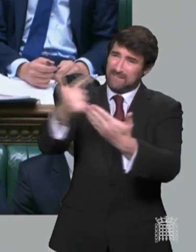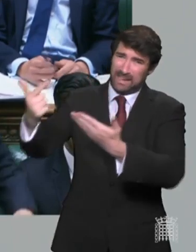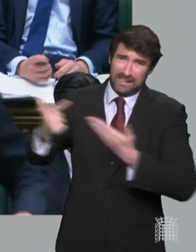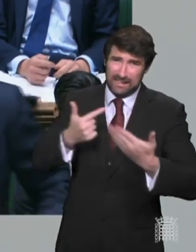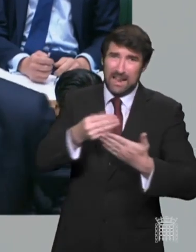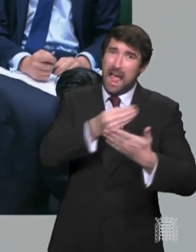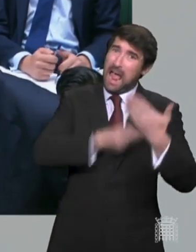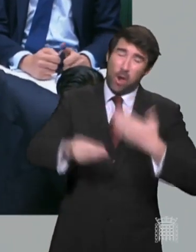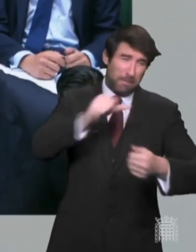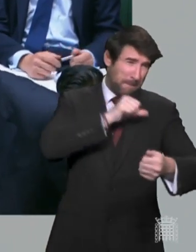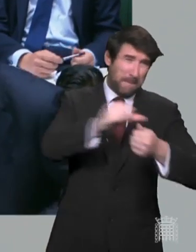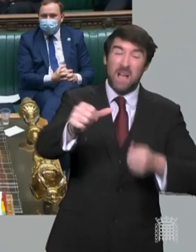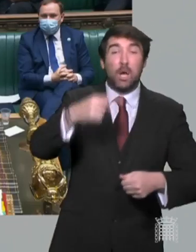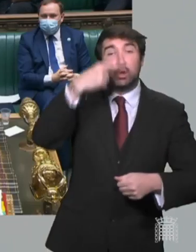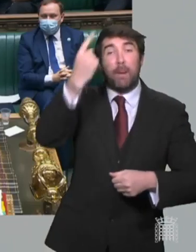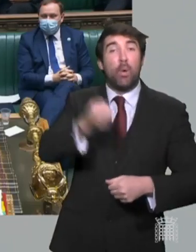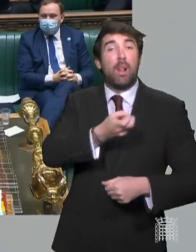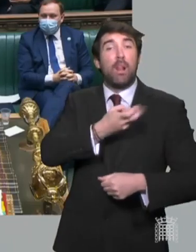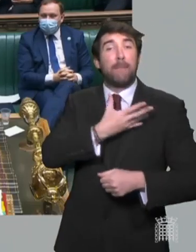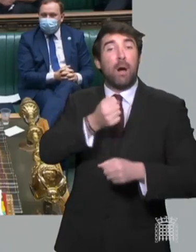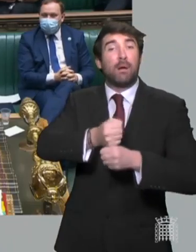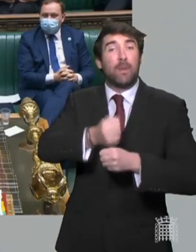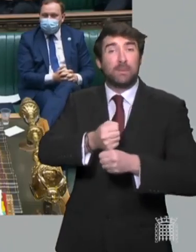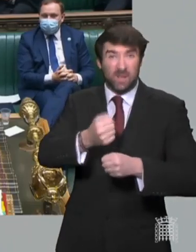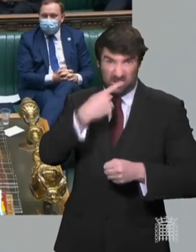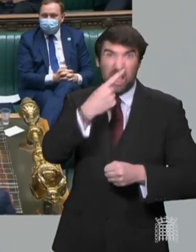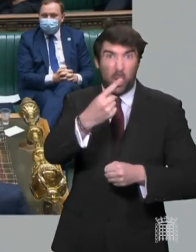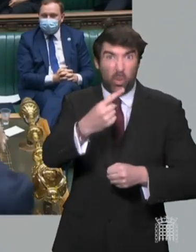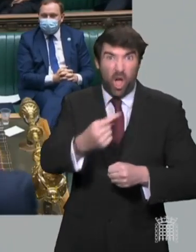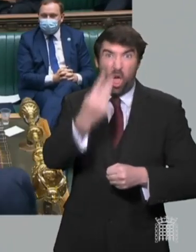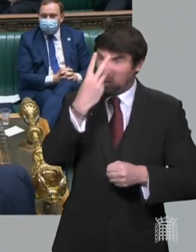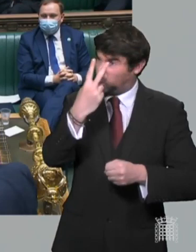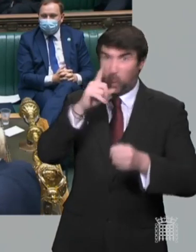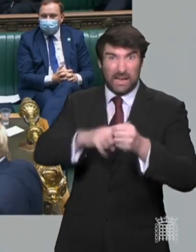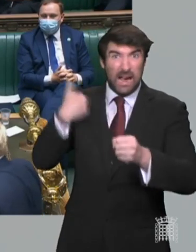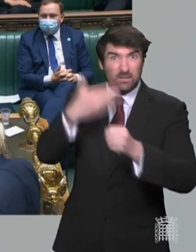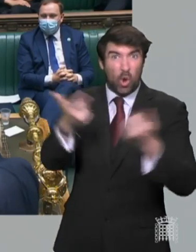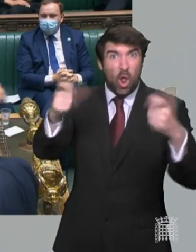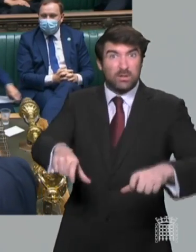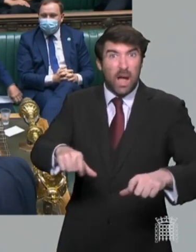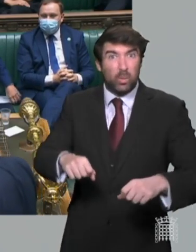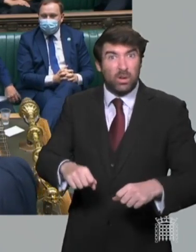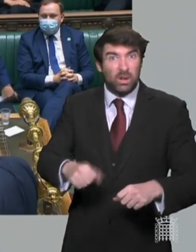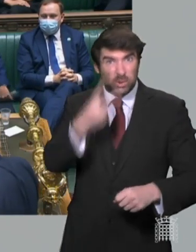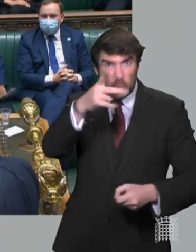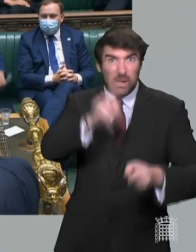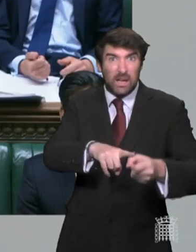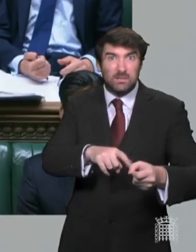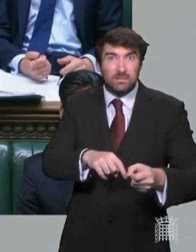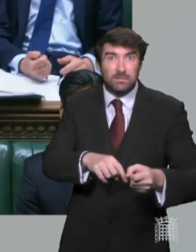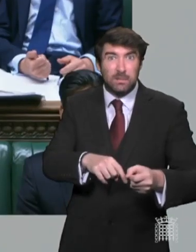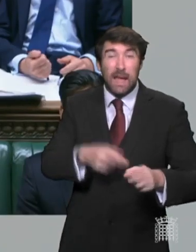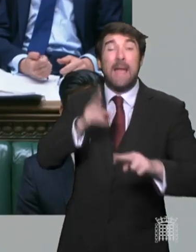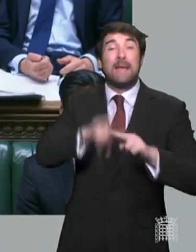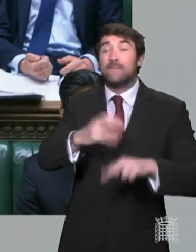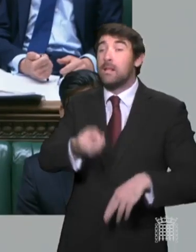be in lockdown, Mr. Speaker. It's true. And if we listened to him today, we wouldn't be trying to fix the NHS backlogs,